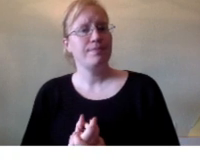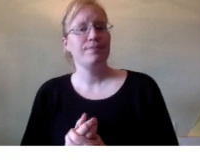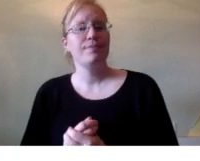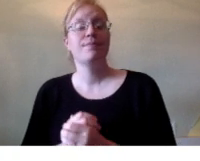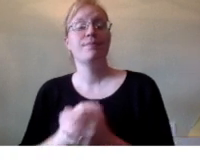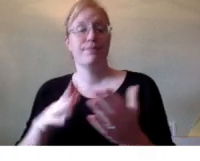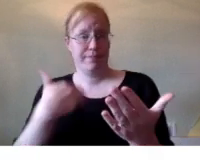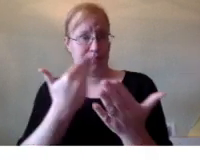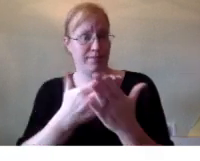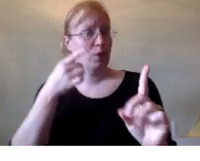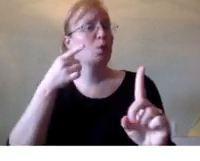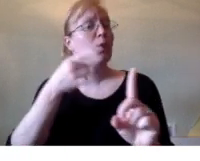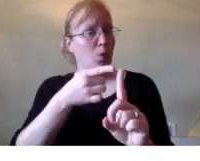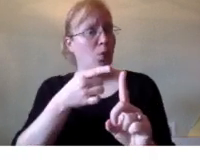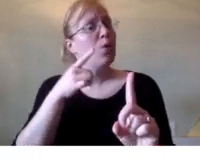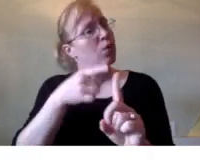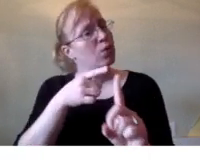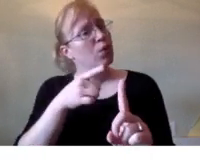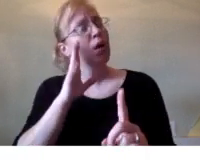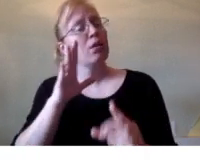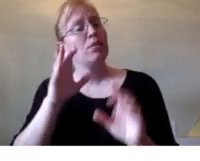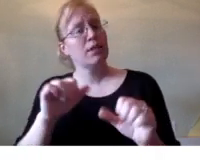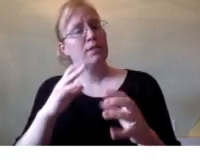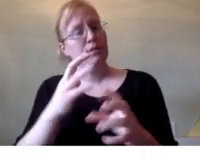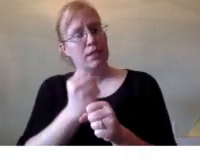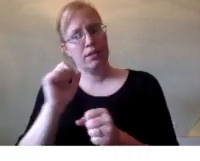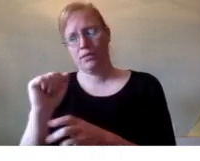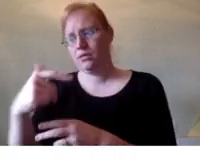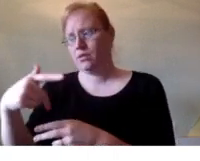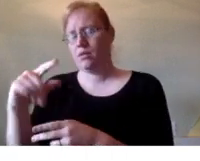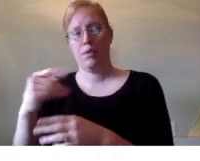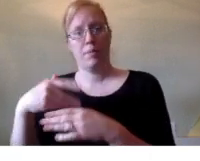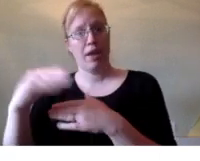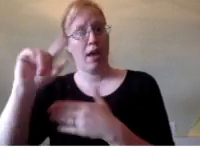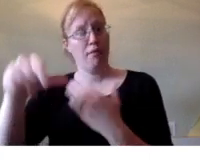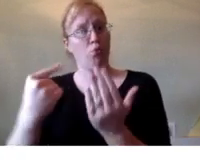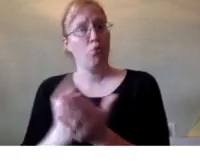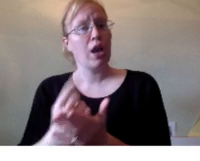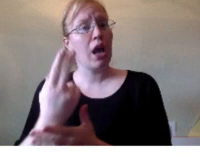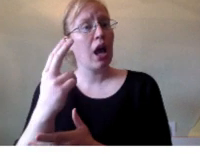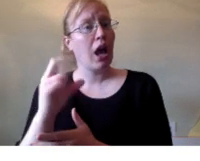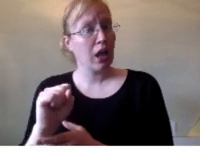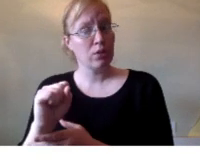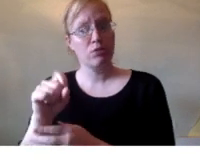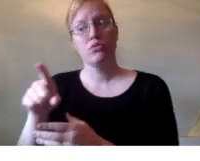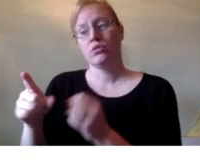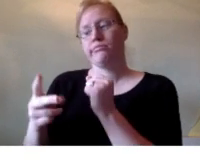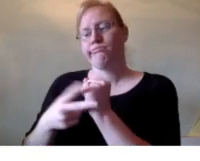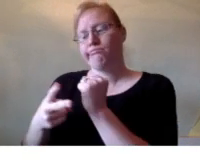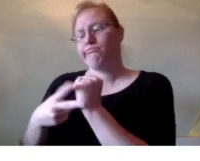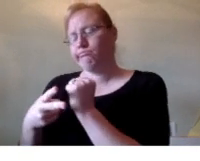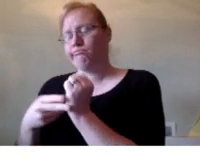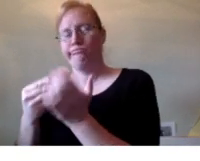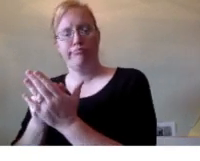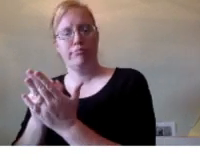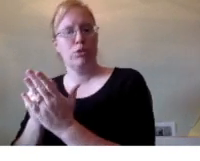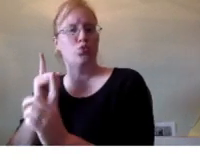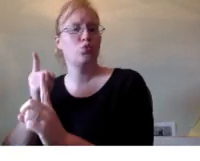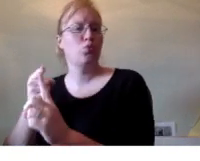Reach her goal, right? And her goal is that she's going to be able to get an apartment after she graduates from high school. So she is putting money away towards her